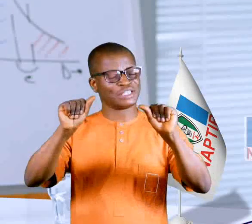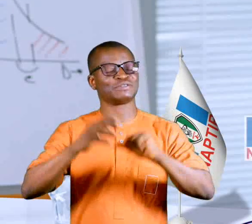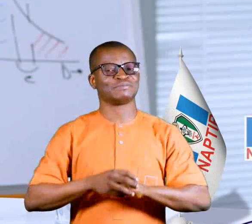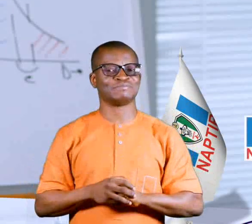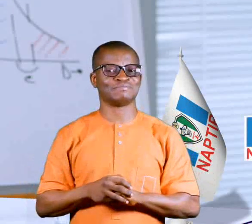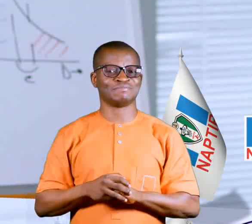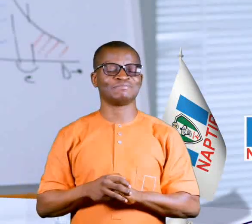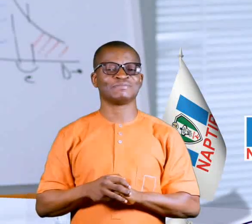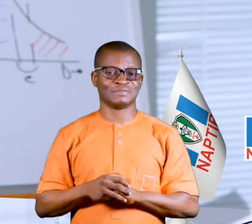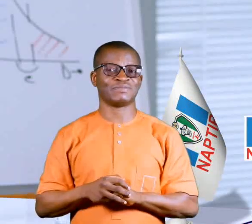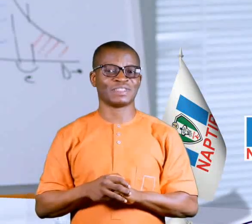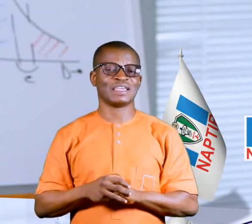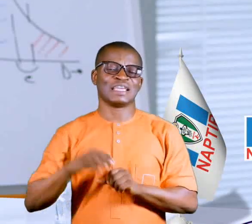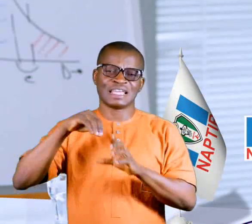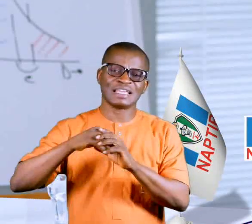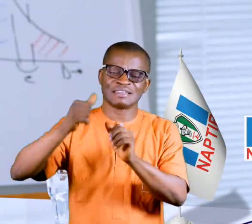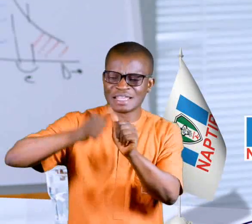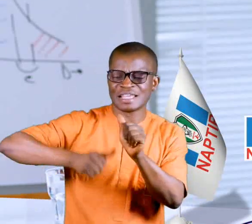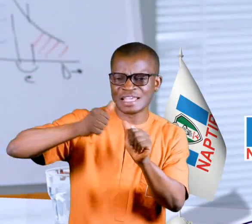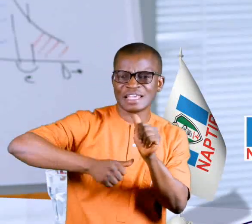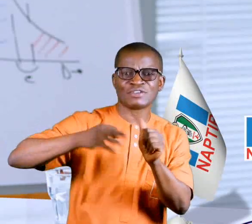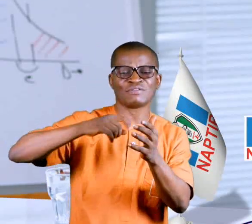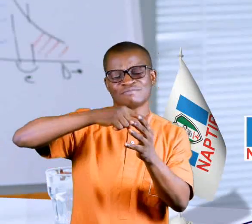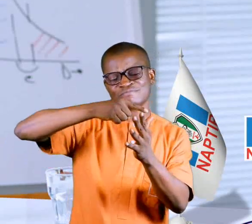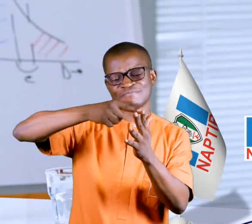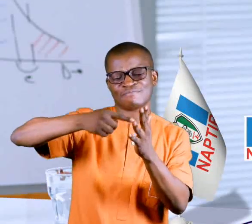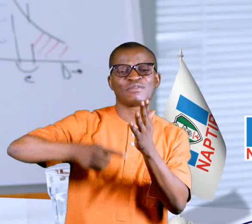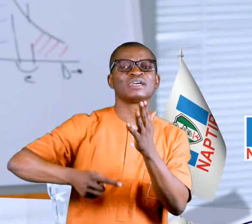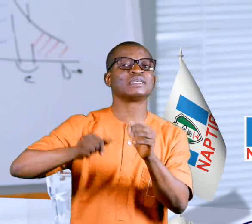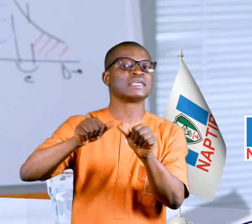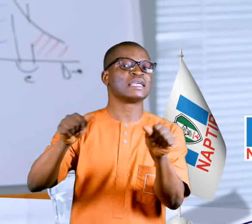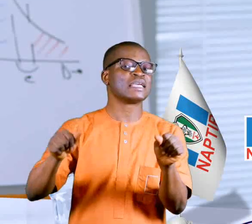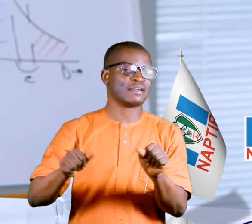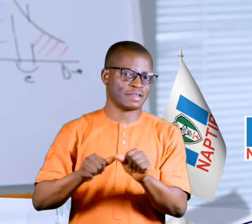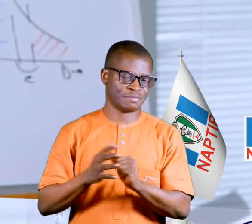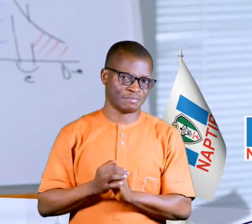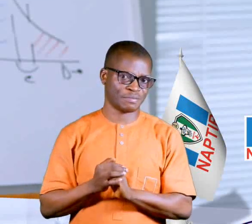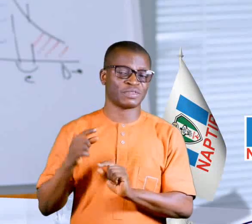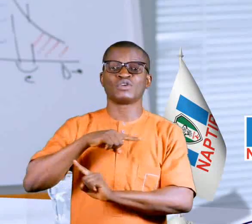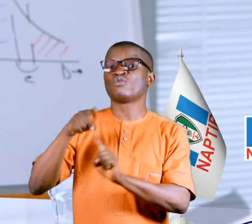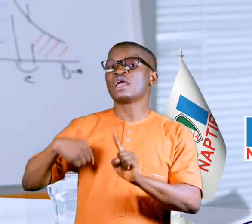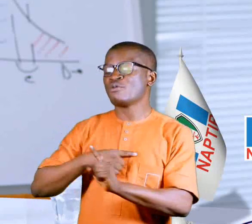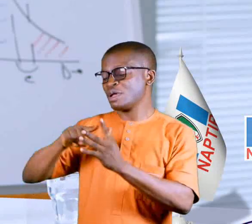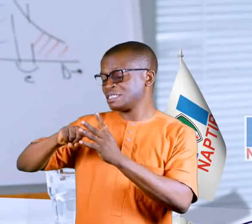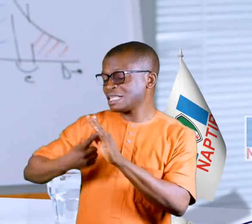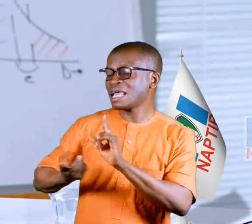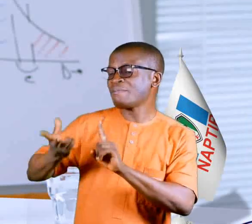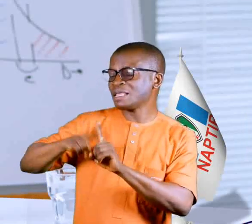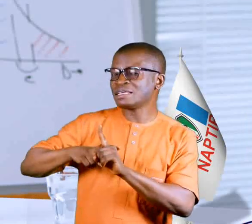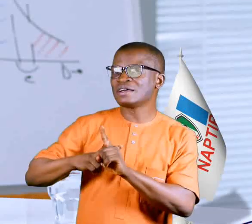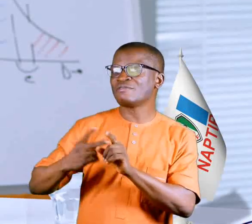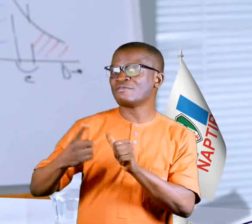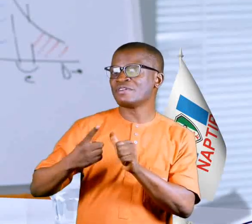achieved looking at each of these thematic areas. When we started the